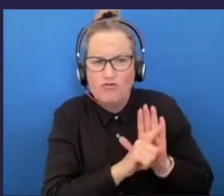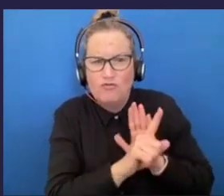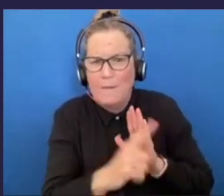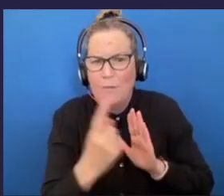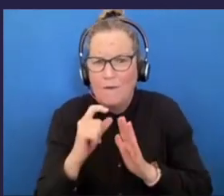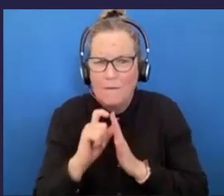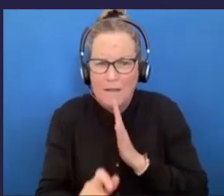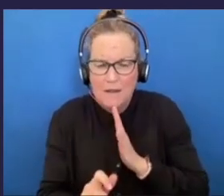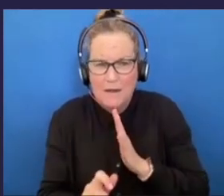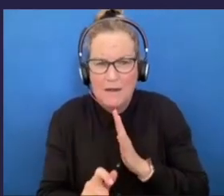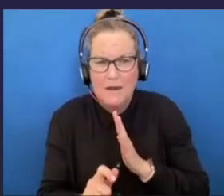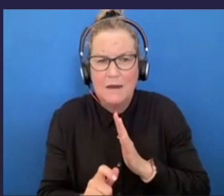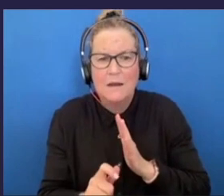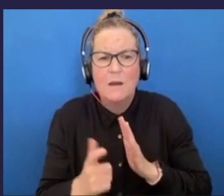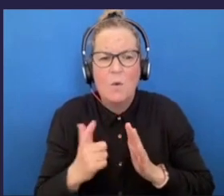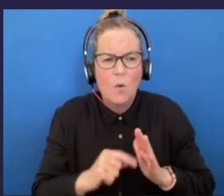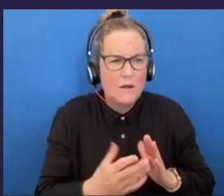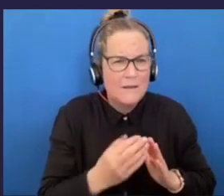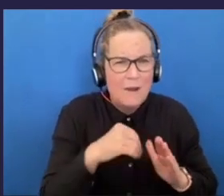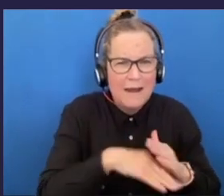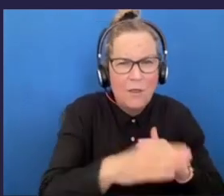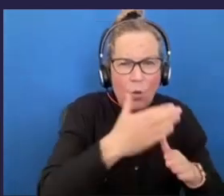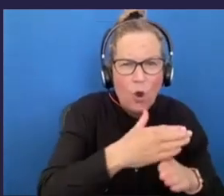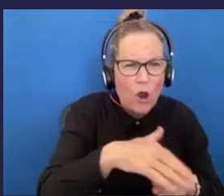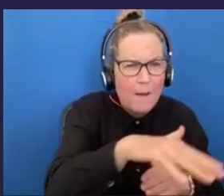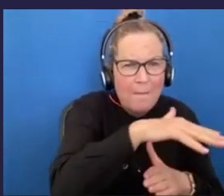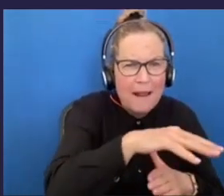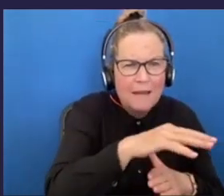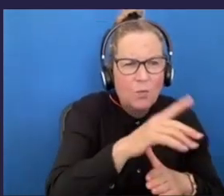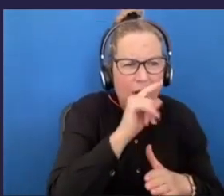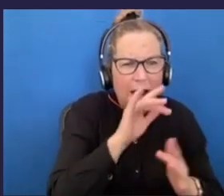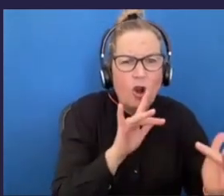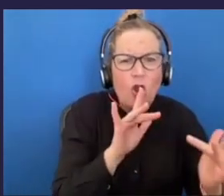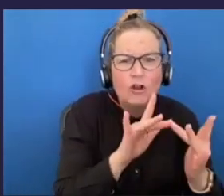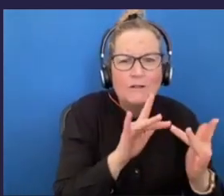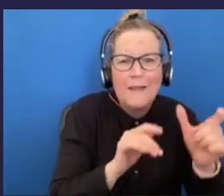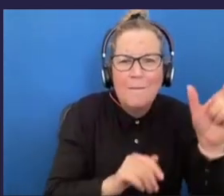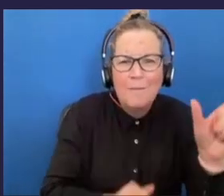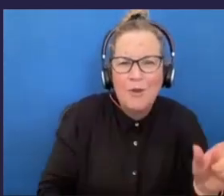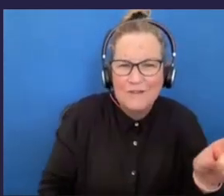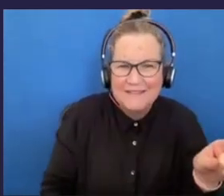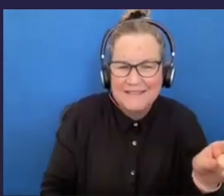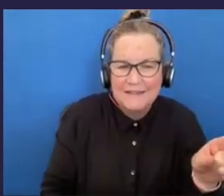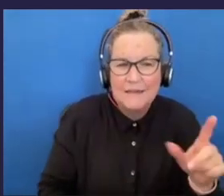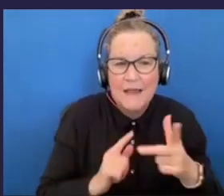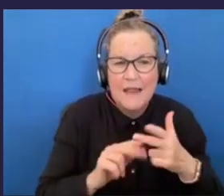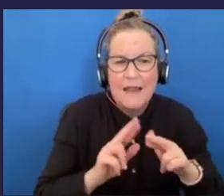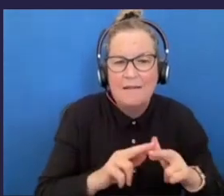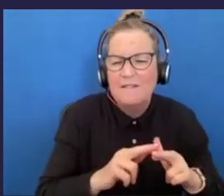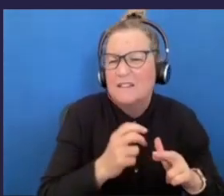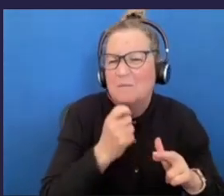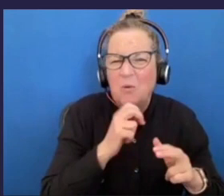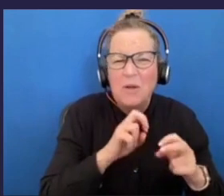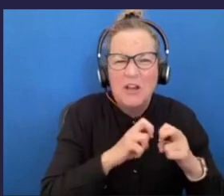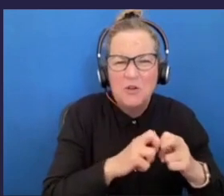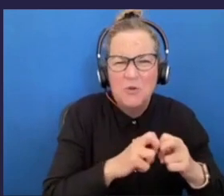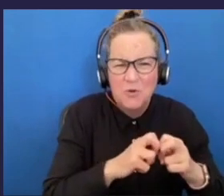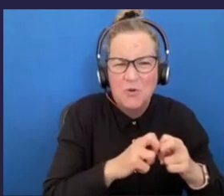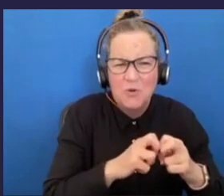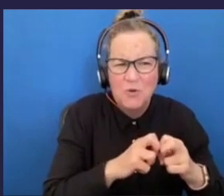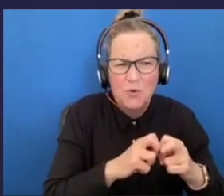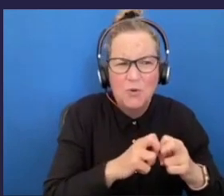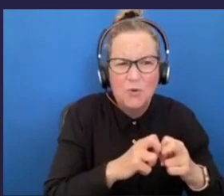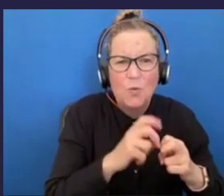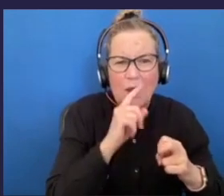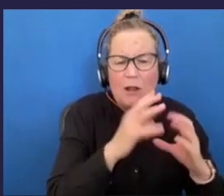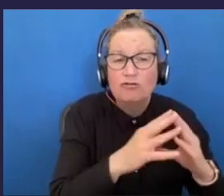disability, and we want a person in the workplace that we can contact too. And that way, if there are any small issues that come up, we sort of nip them on the butt before they get